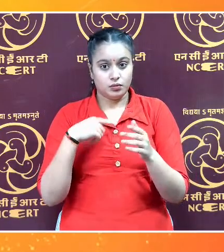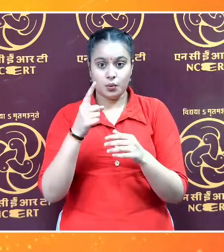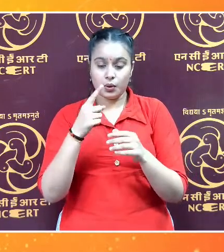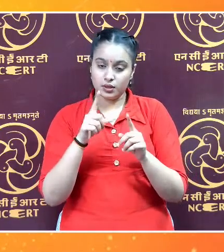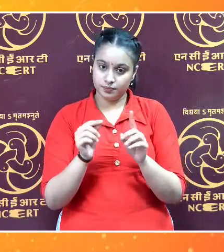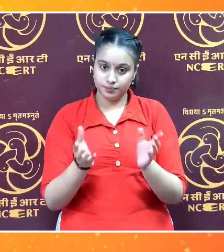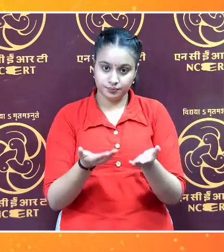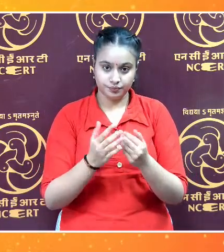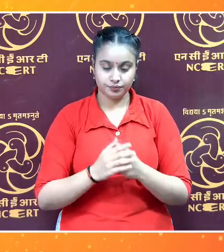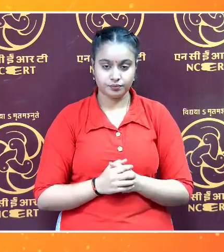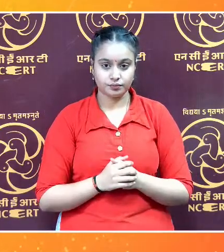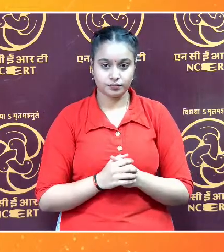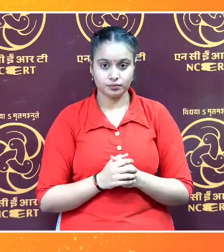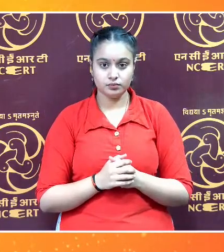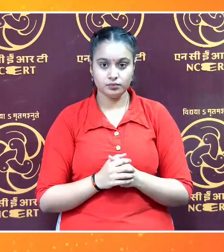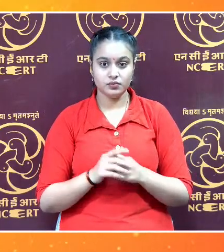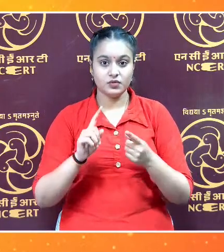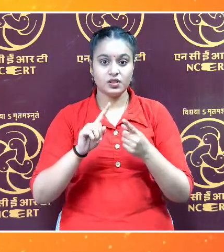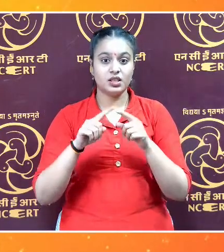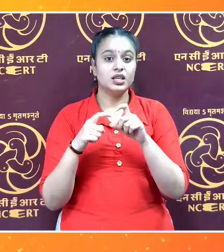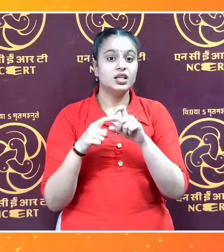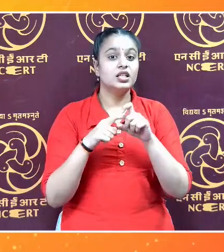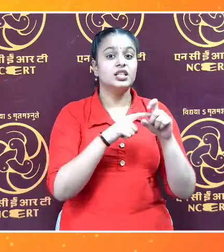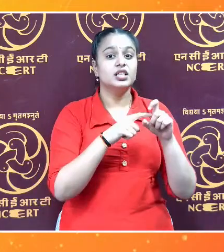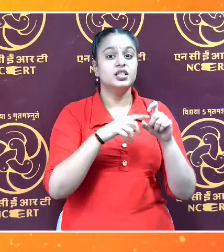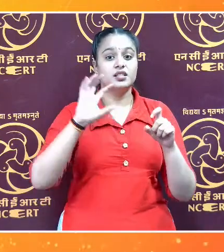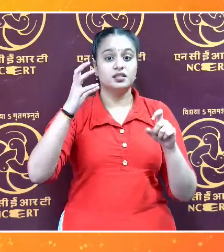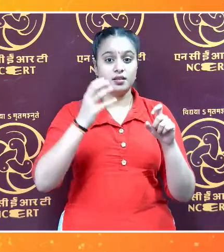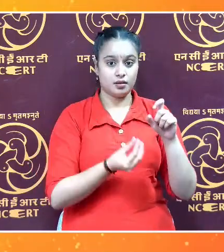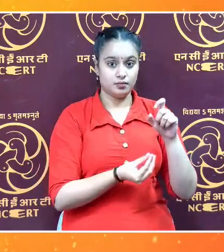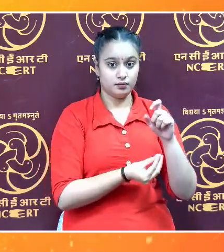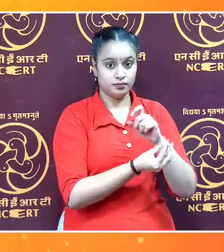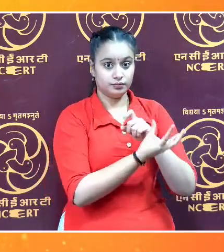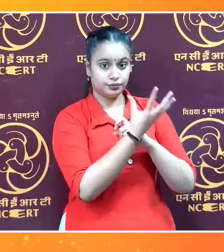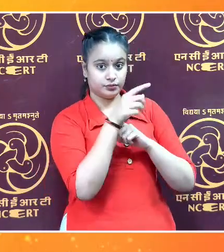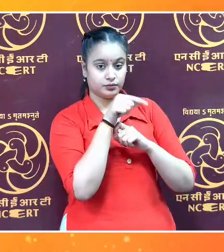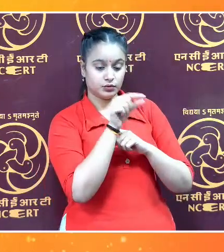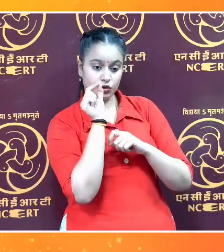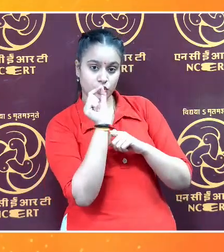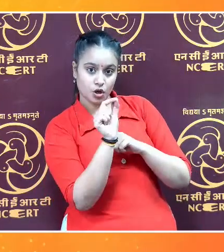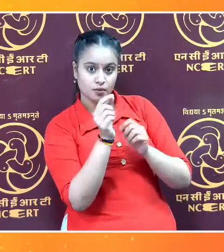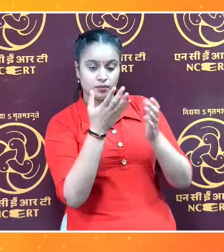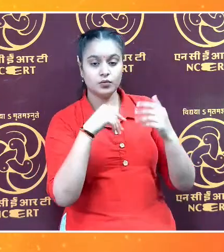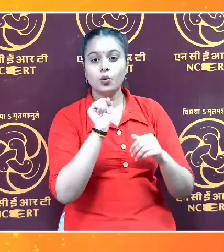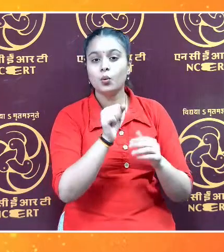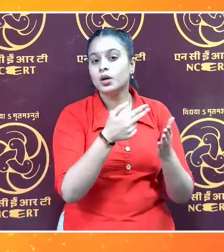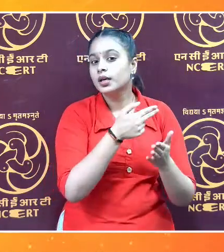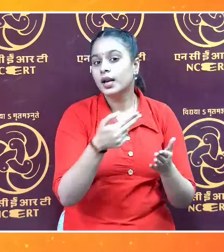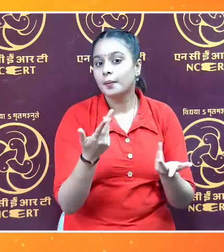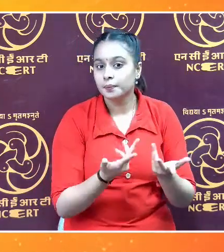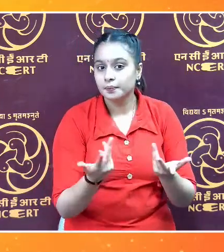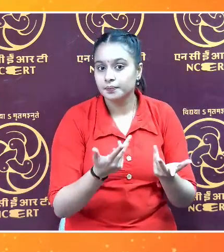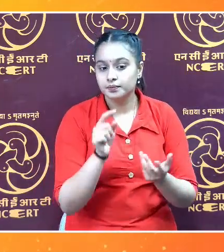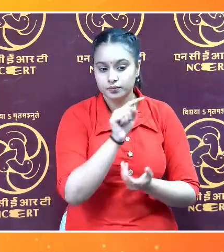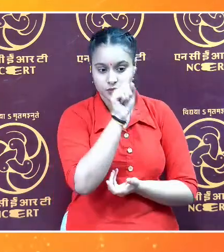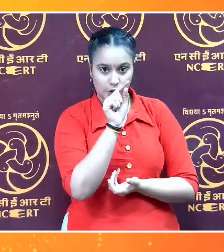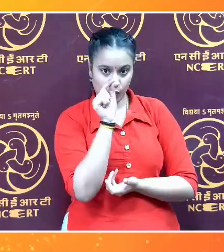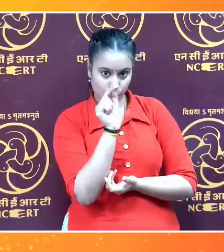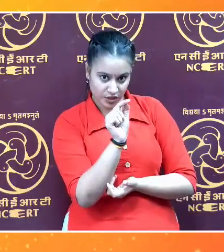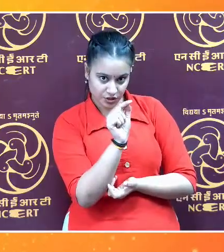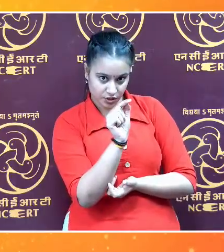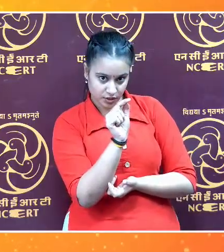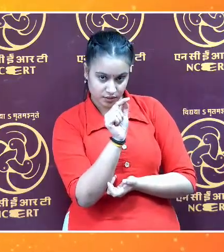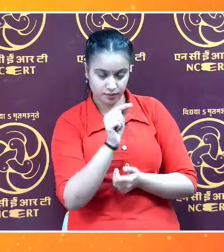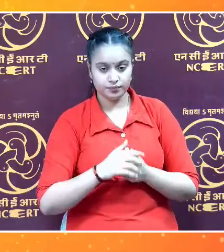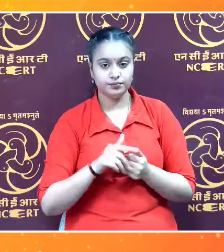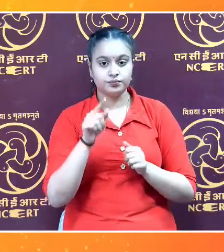The sun rises in the east. Is it's it a normal question? statement. So you will put full Full stop, stop, right? okay. What is your name? That is. It's a question. So question mark. So now